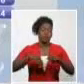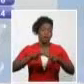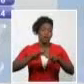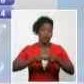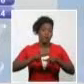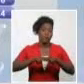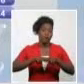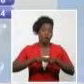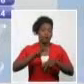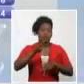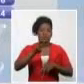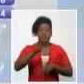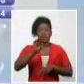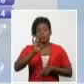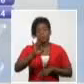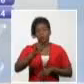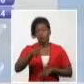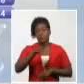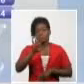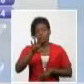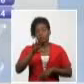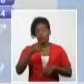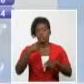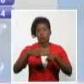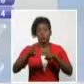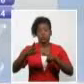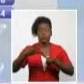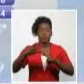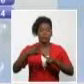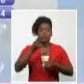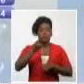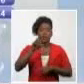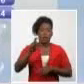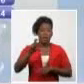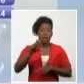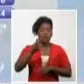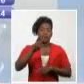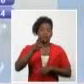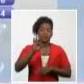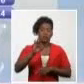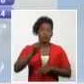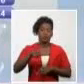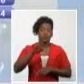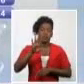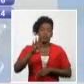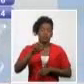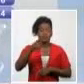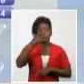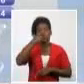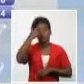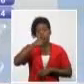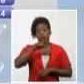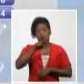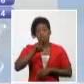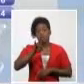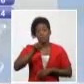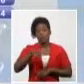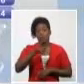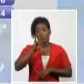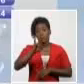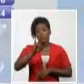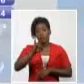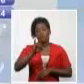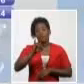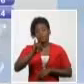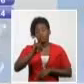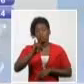100,000 inhabitants, remains in the first place. It is followed by Habana with 38.5, Villa Clara